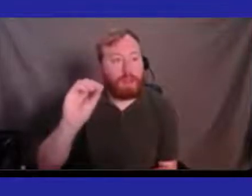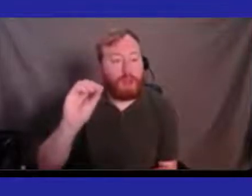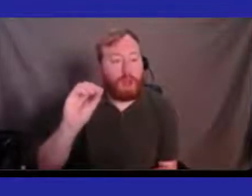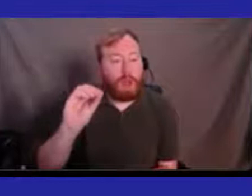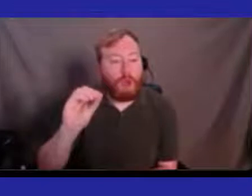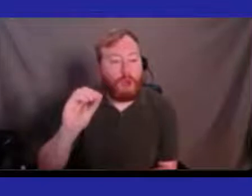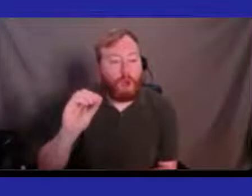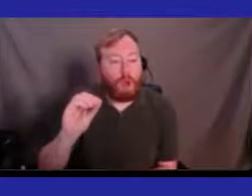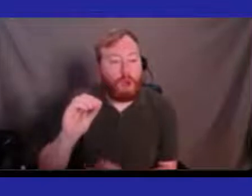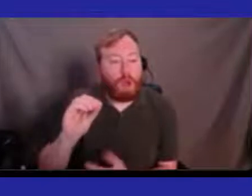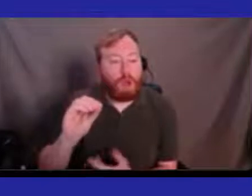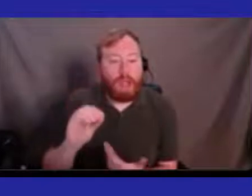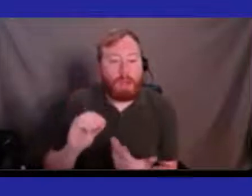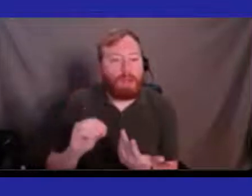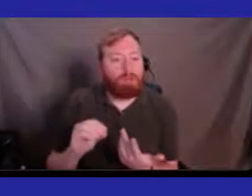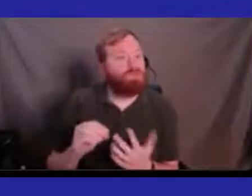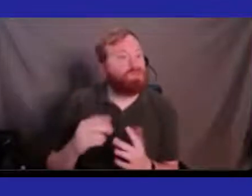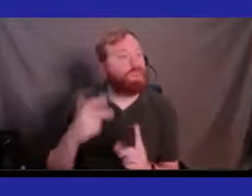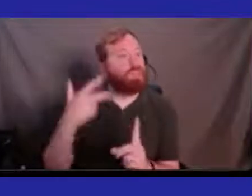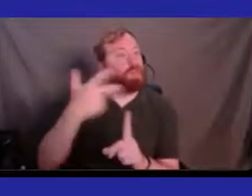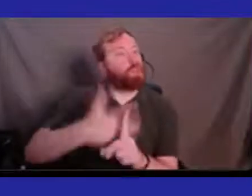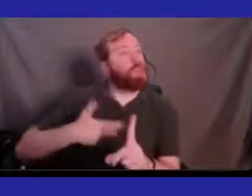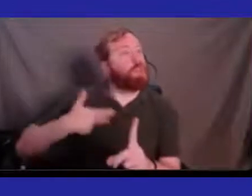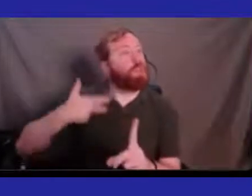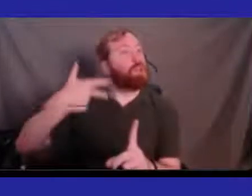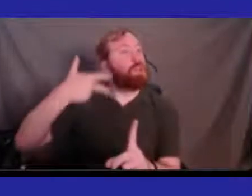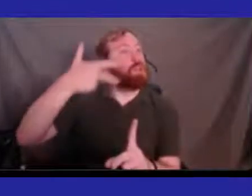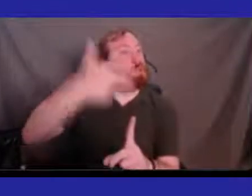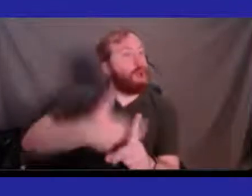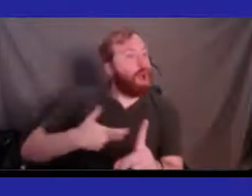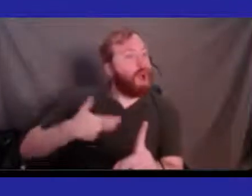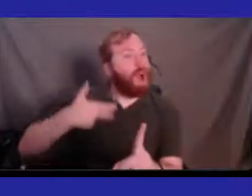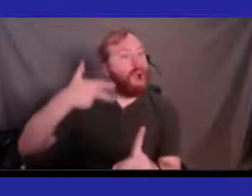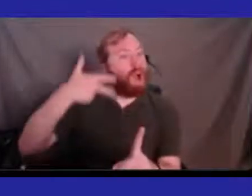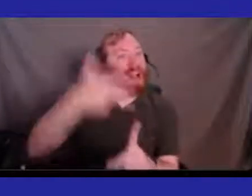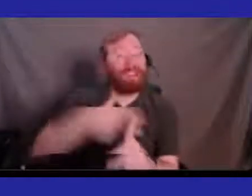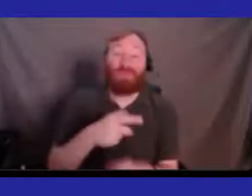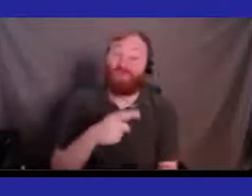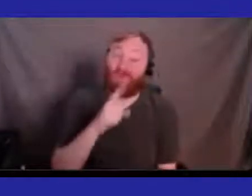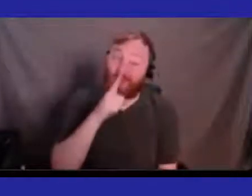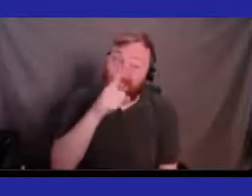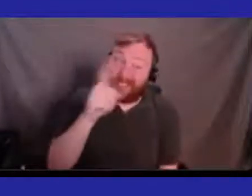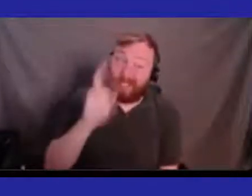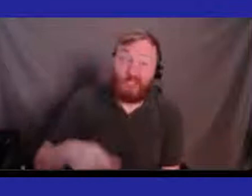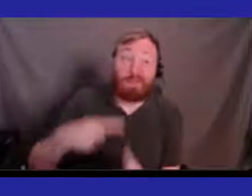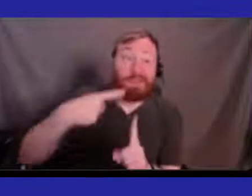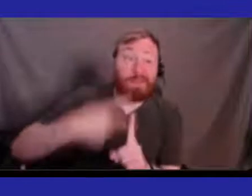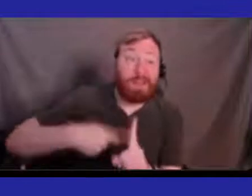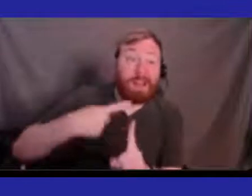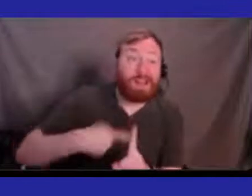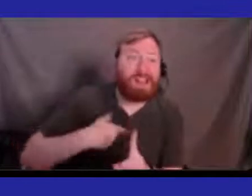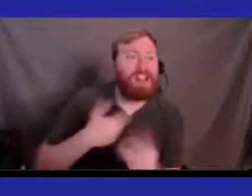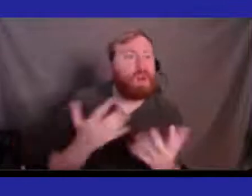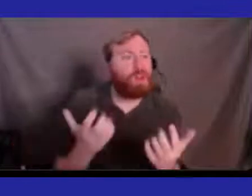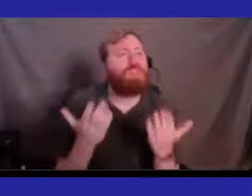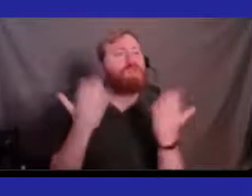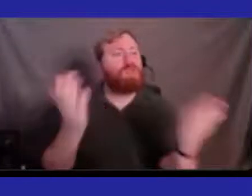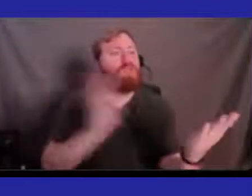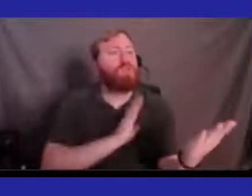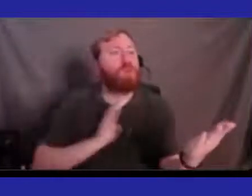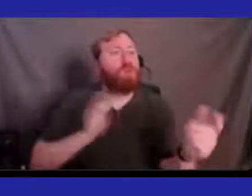every 3 months, while it should be monthly. And I want to suggest to the board of directors to take a look at